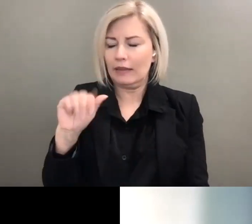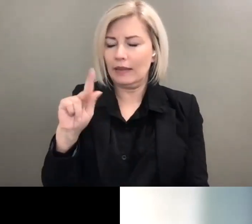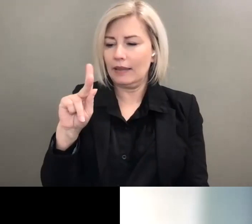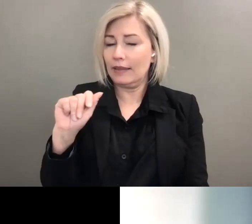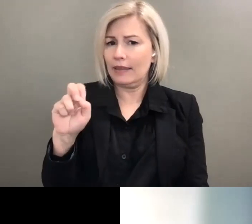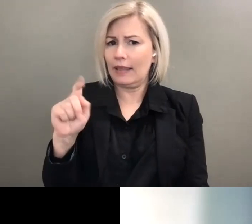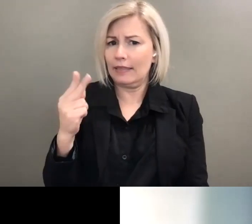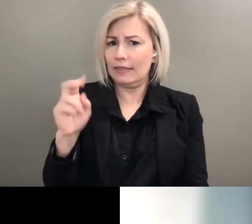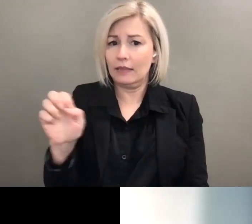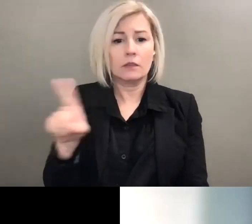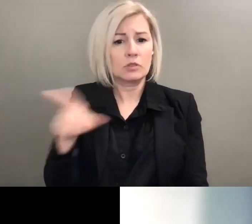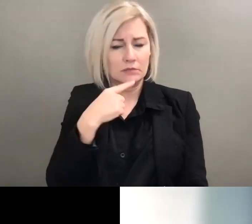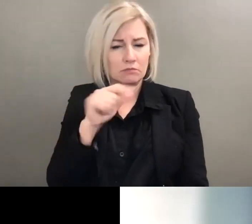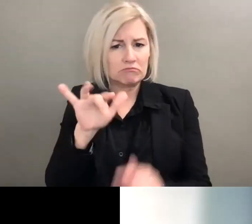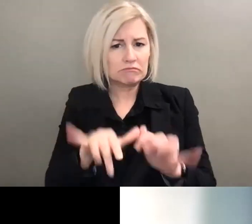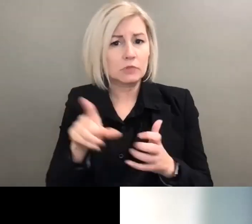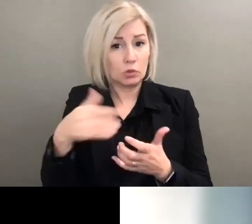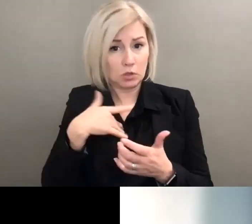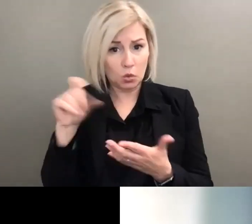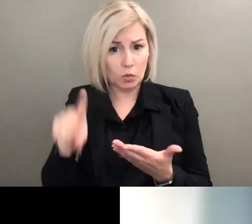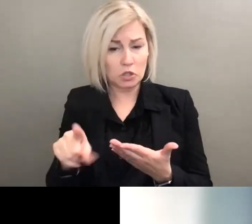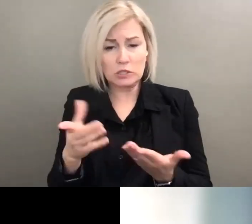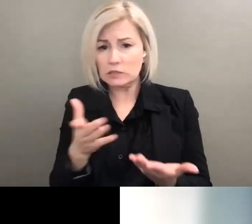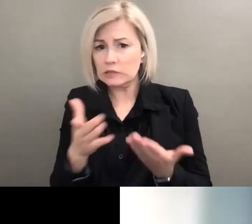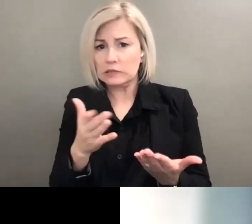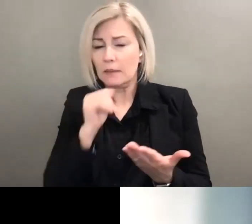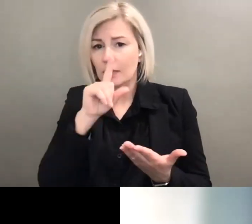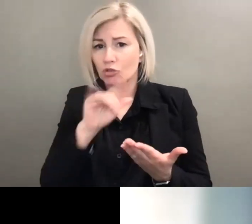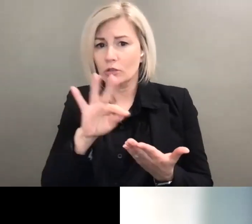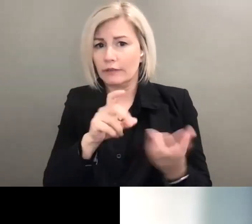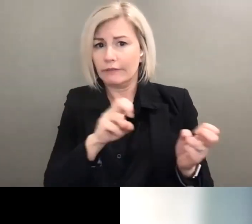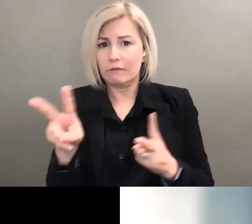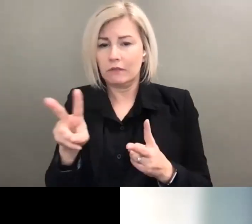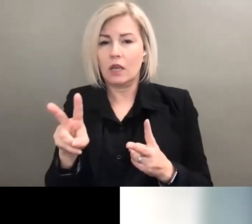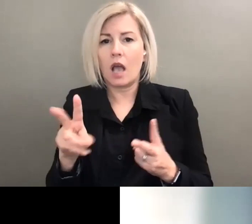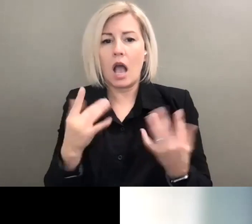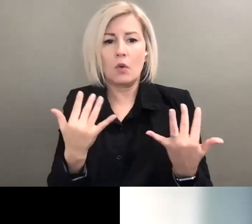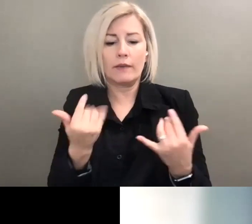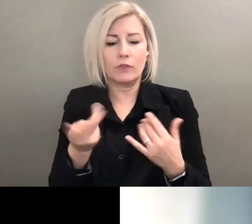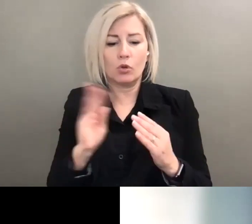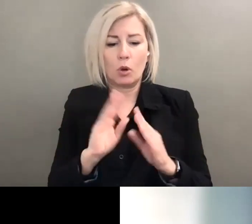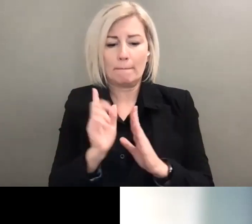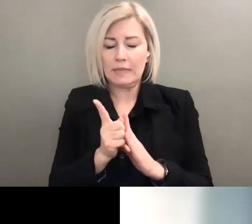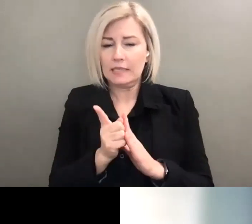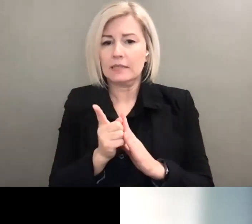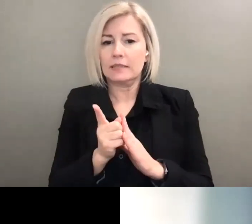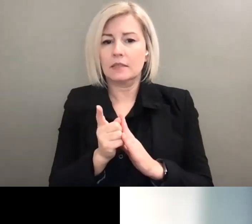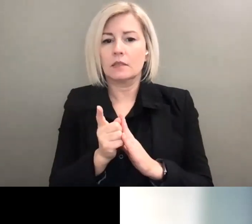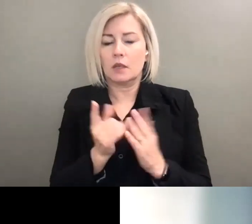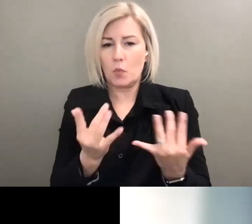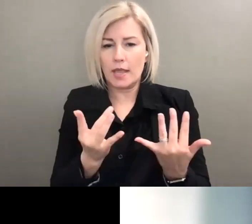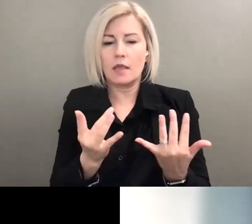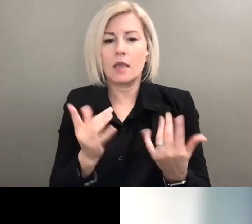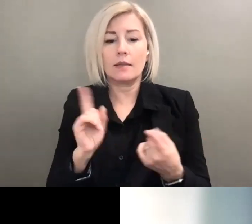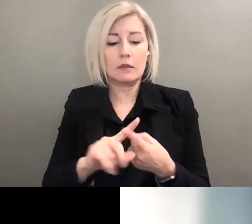had put in the chat that you had a question, but I'm not sure if it made it in here yet. I'll hang out for a few more minutes until